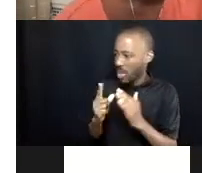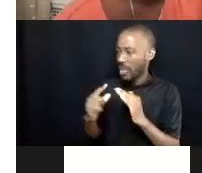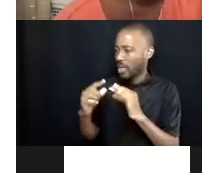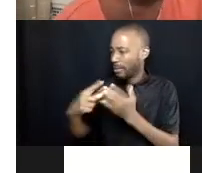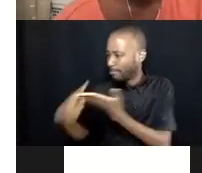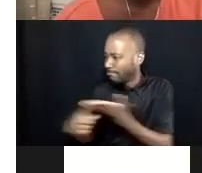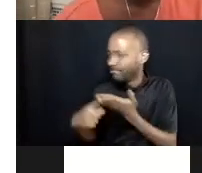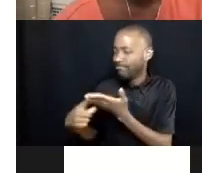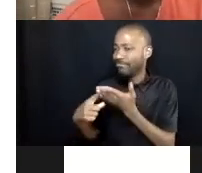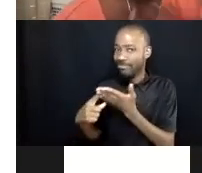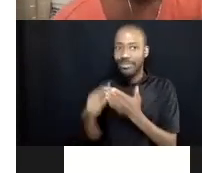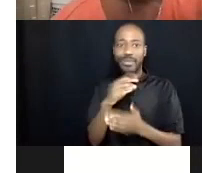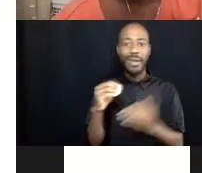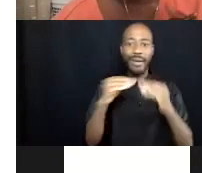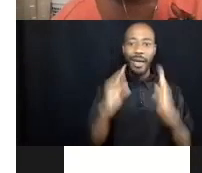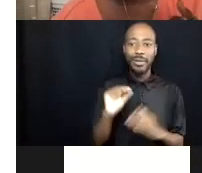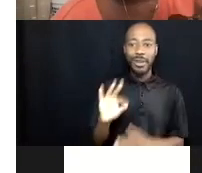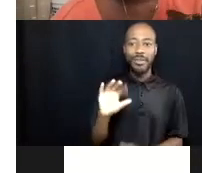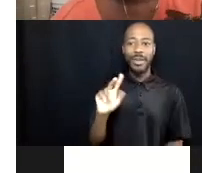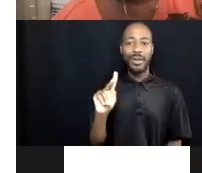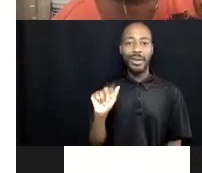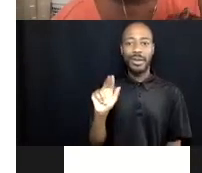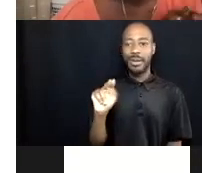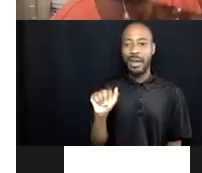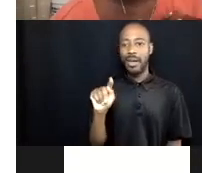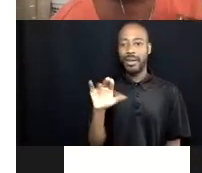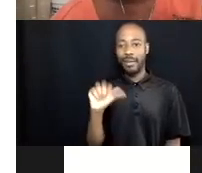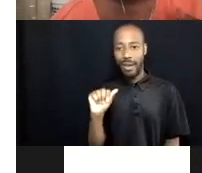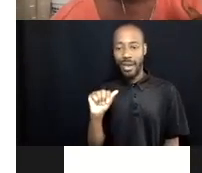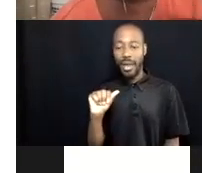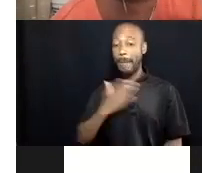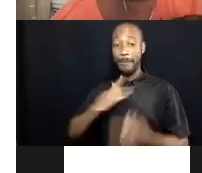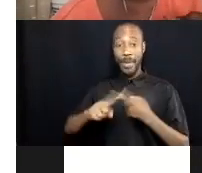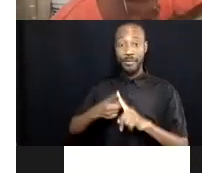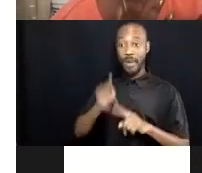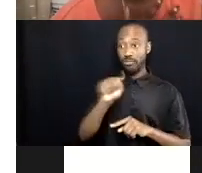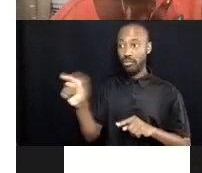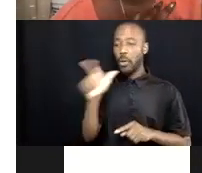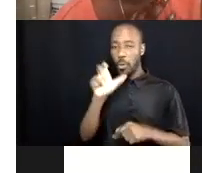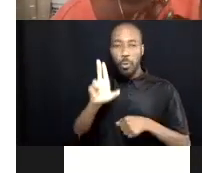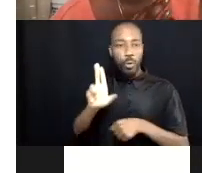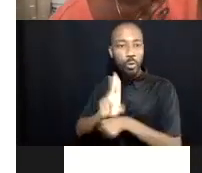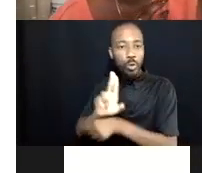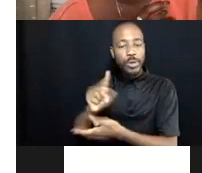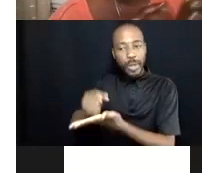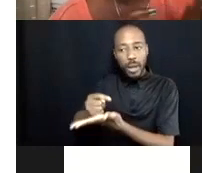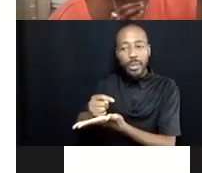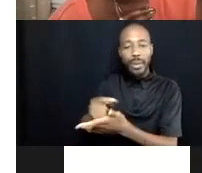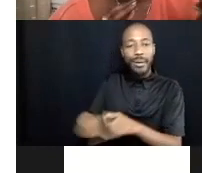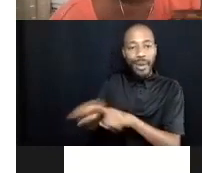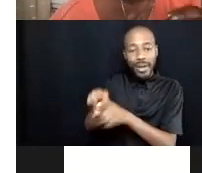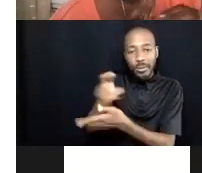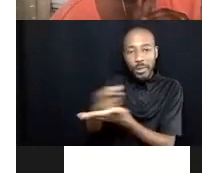Kanataka, and some of my friends who use therapy as a resource, or people who are involved in different types